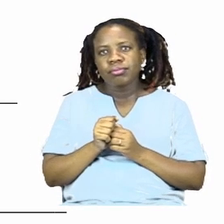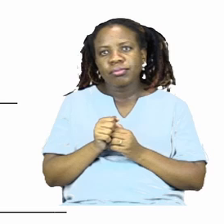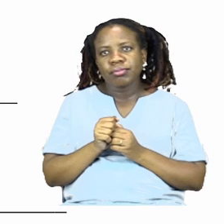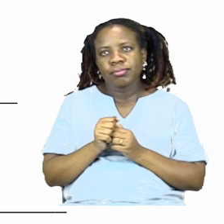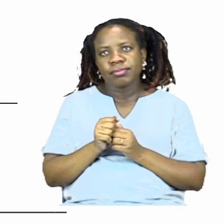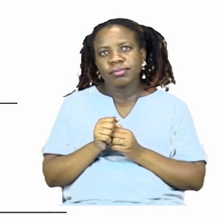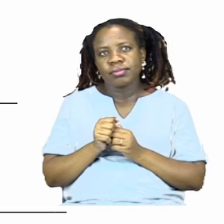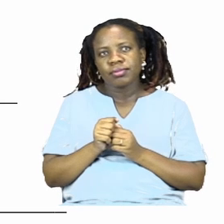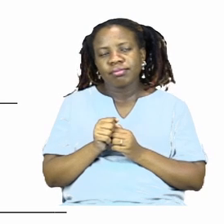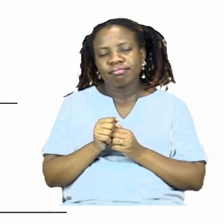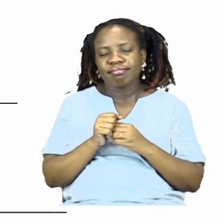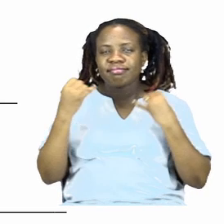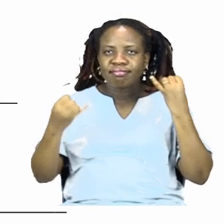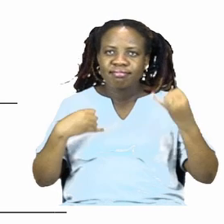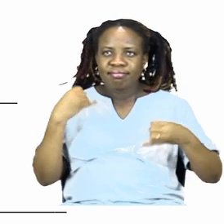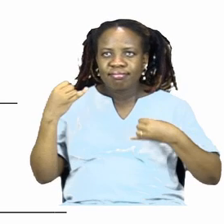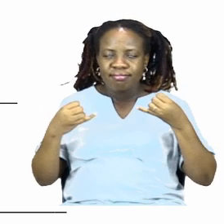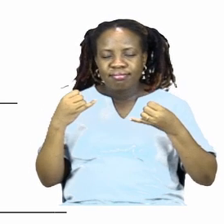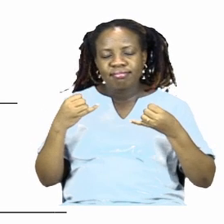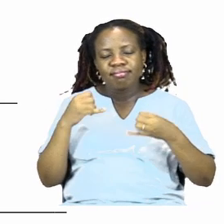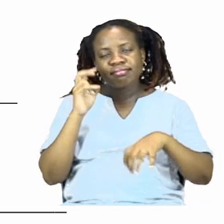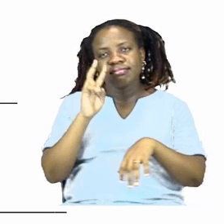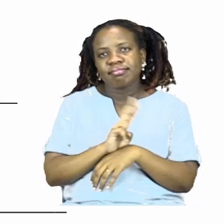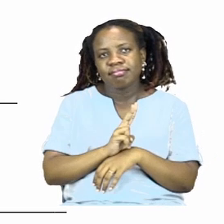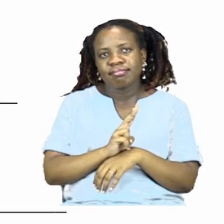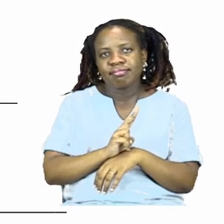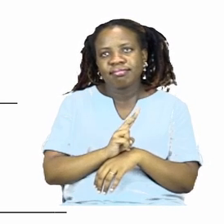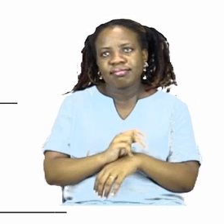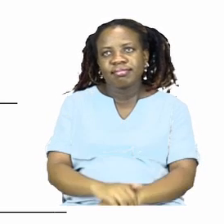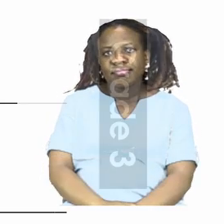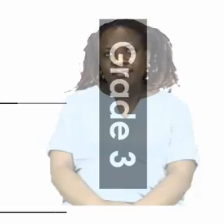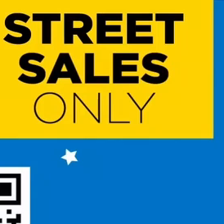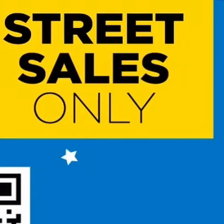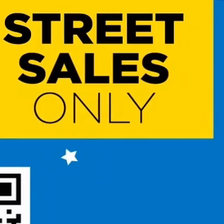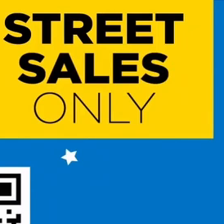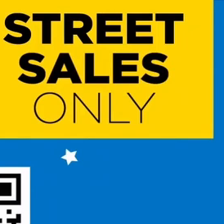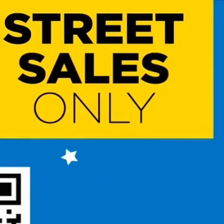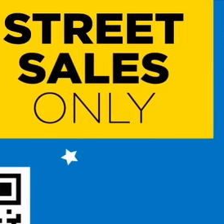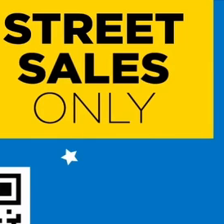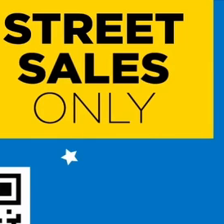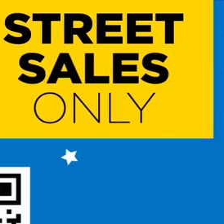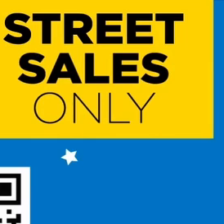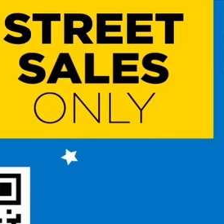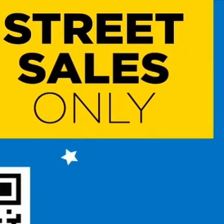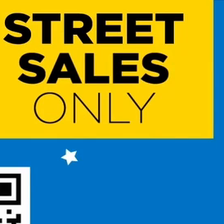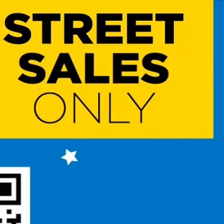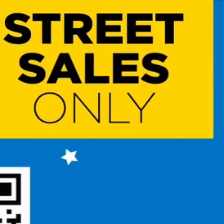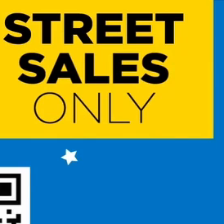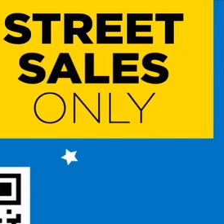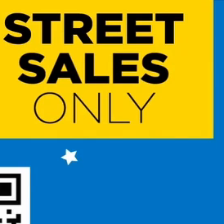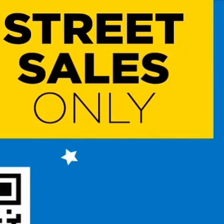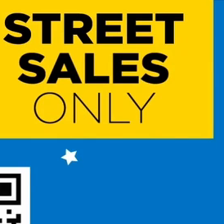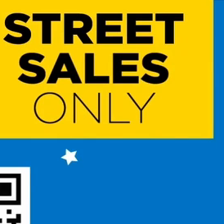everyone. Have fun, and we'll see you after this ad break. Follow us on MyZone Facebook Active